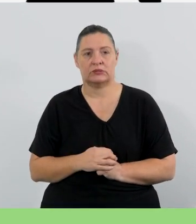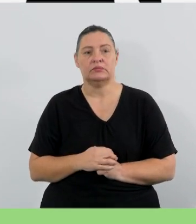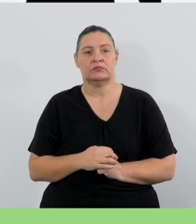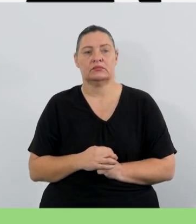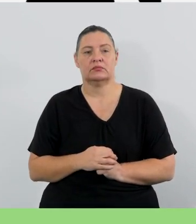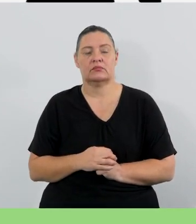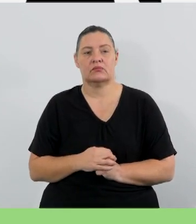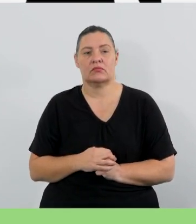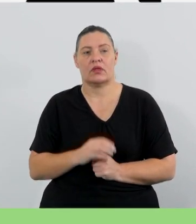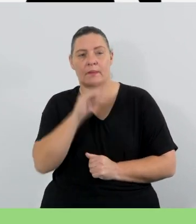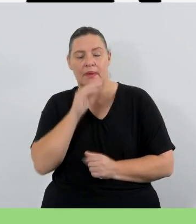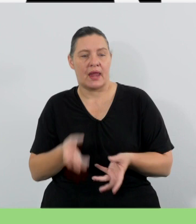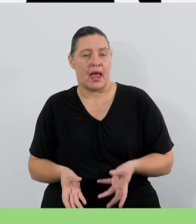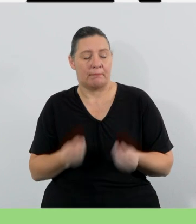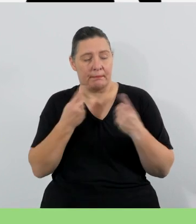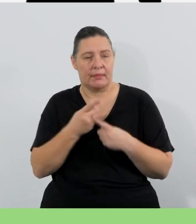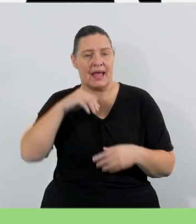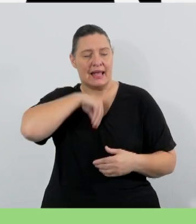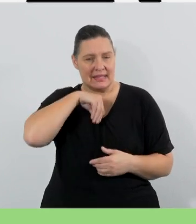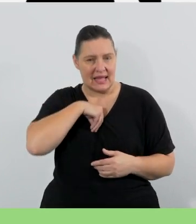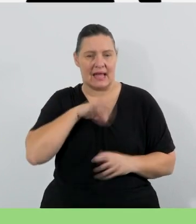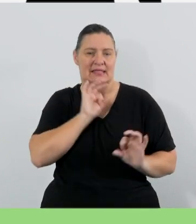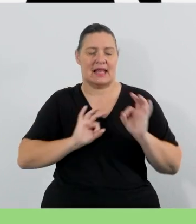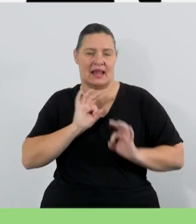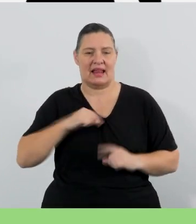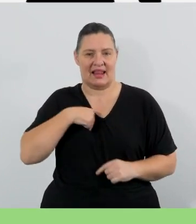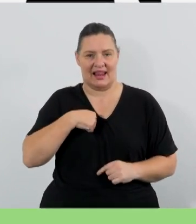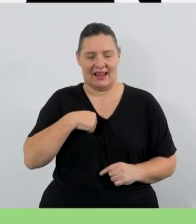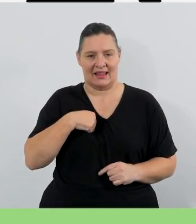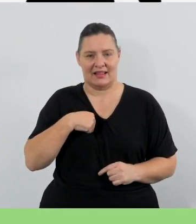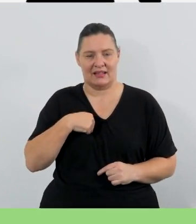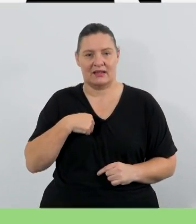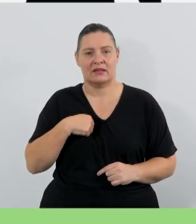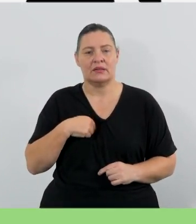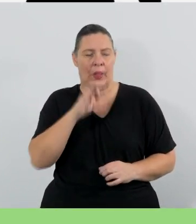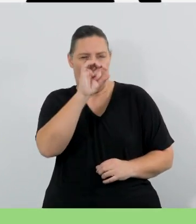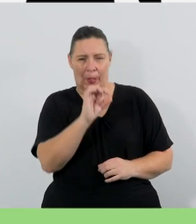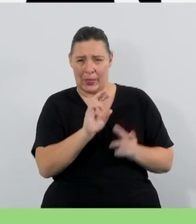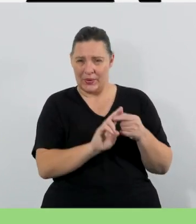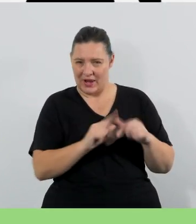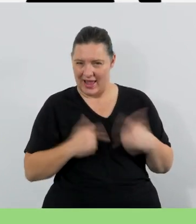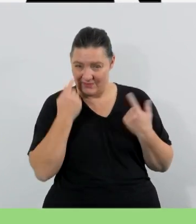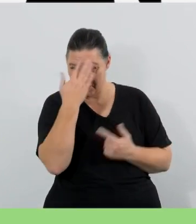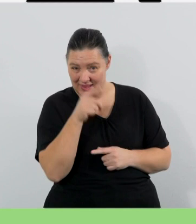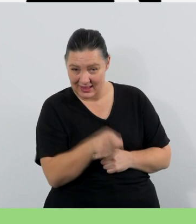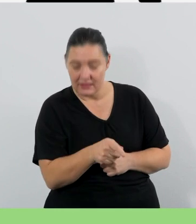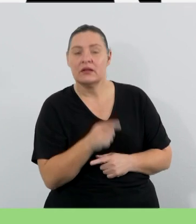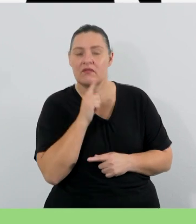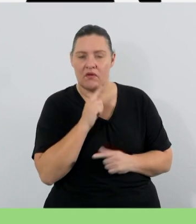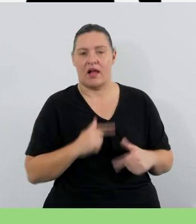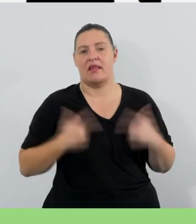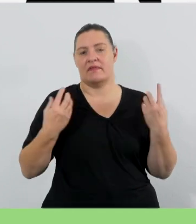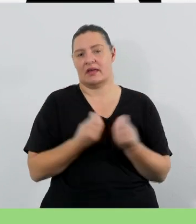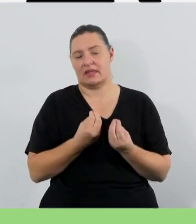of respiration. It takes place inside of the cell. We already know that the cell is the smallest unit of life, of